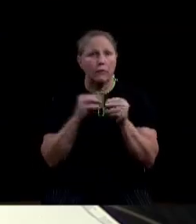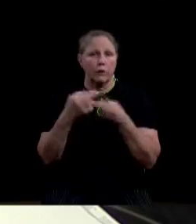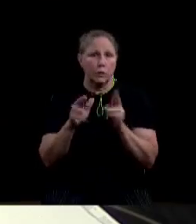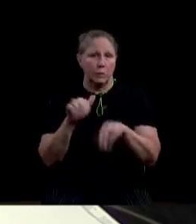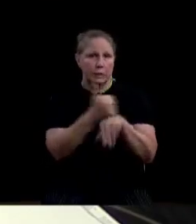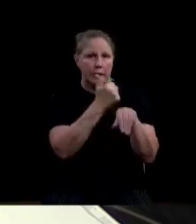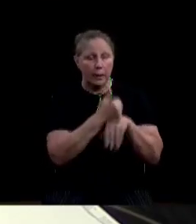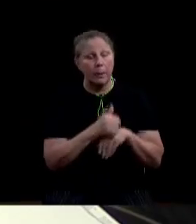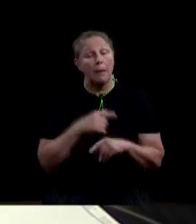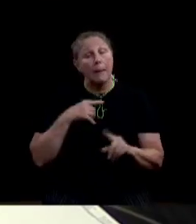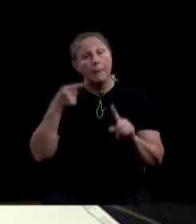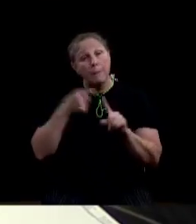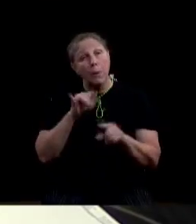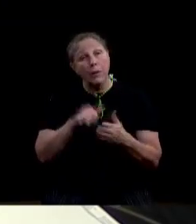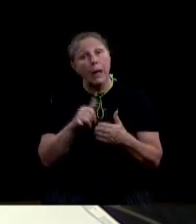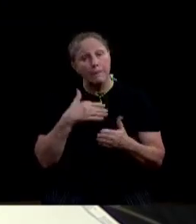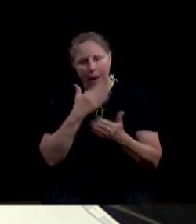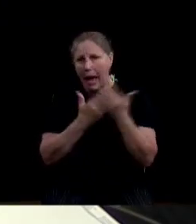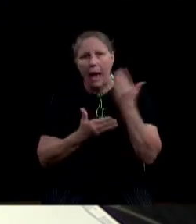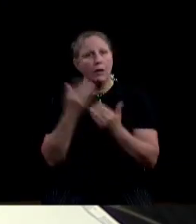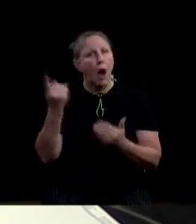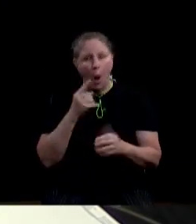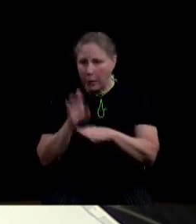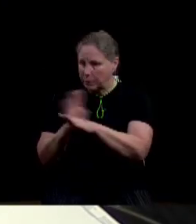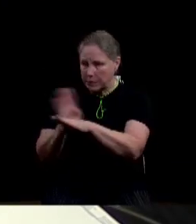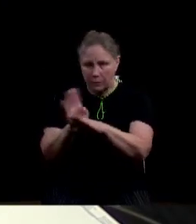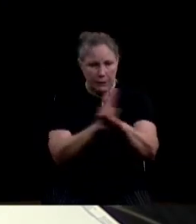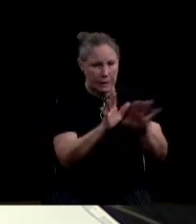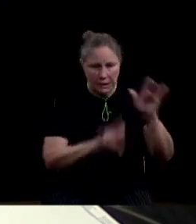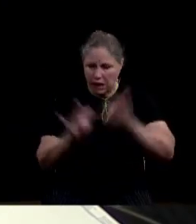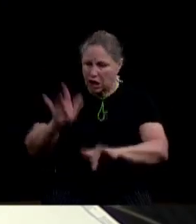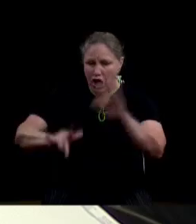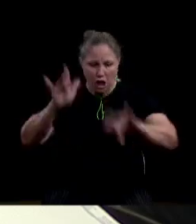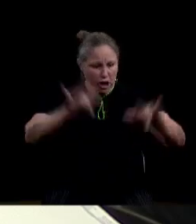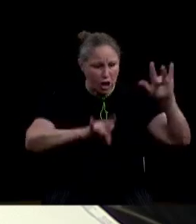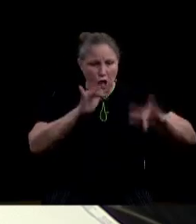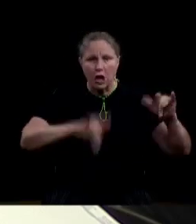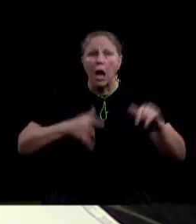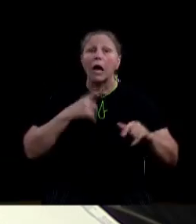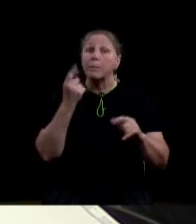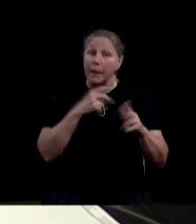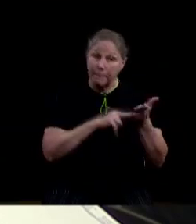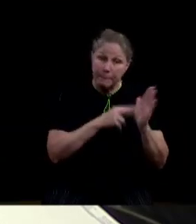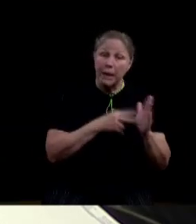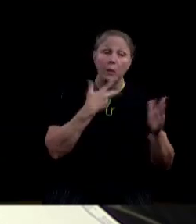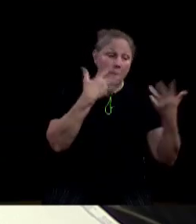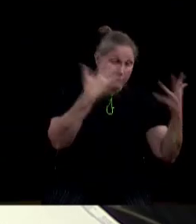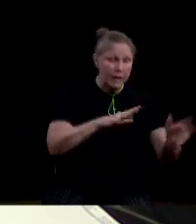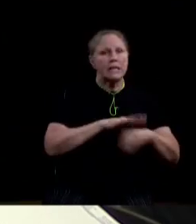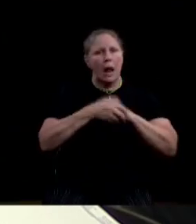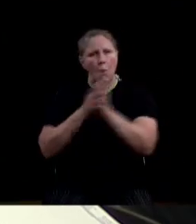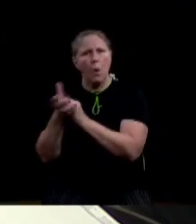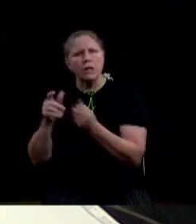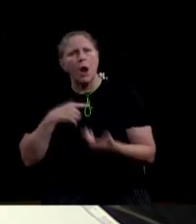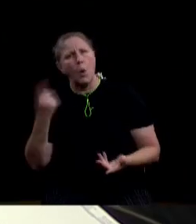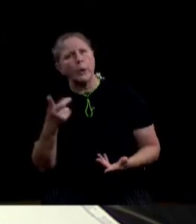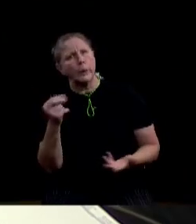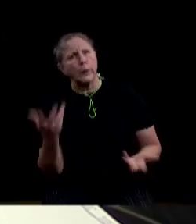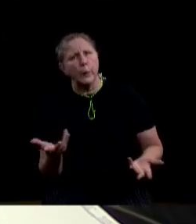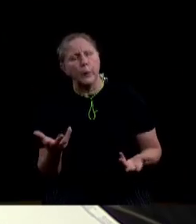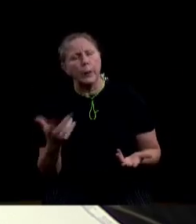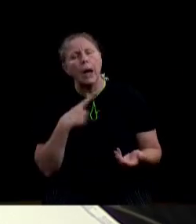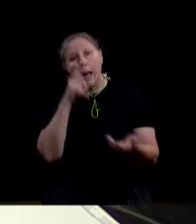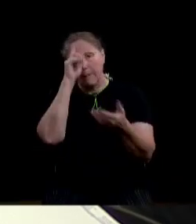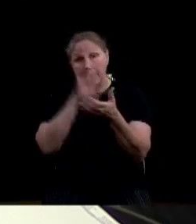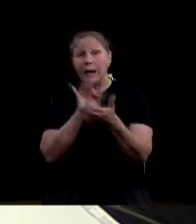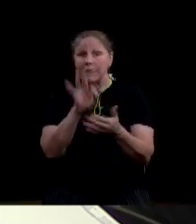busy working on something, and I always wash my hands after I complete my task. I believe if we continue to practice self-care and good